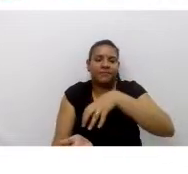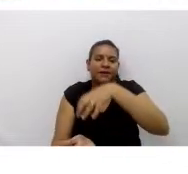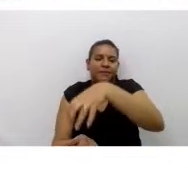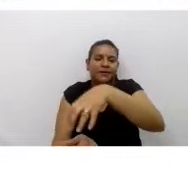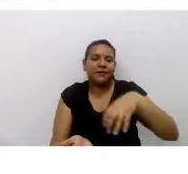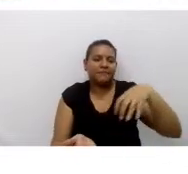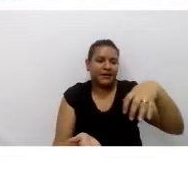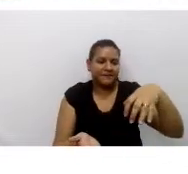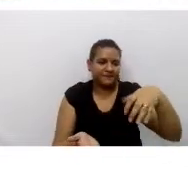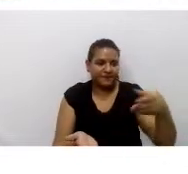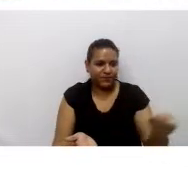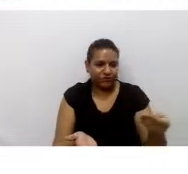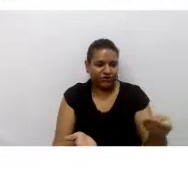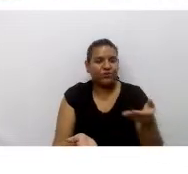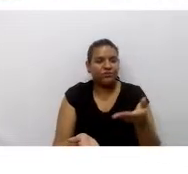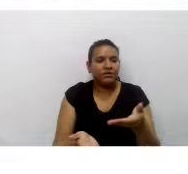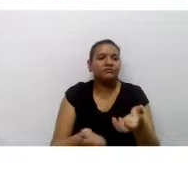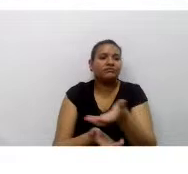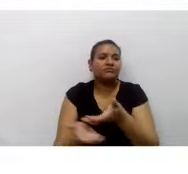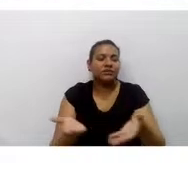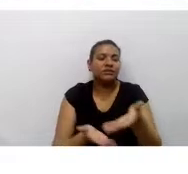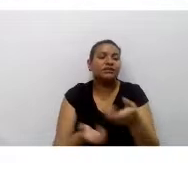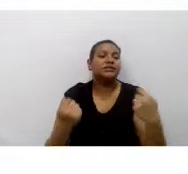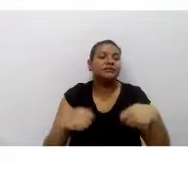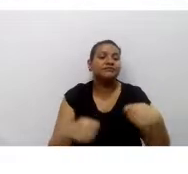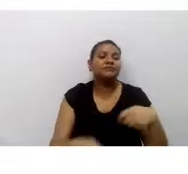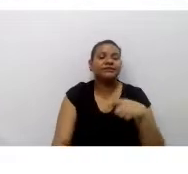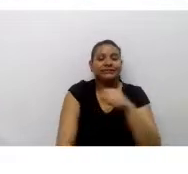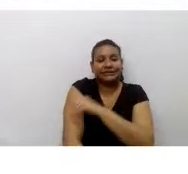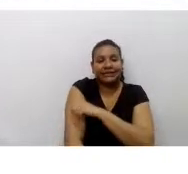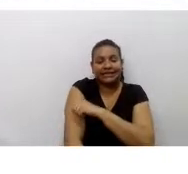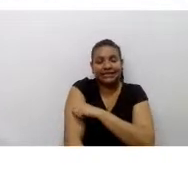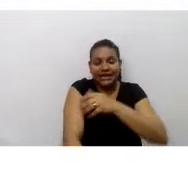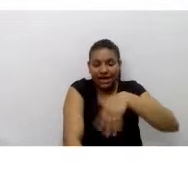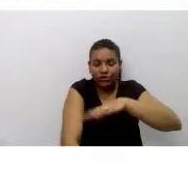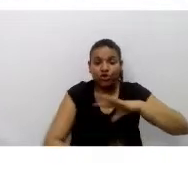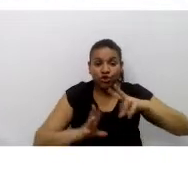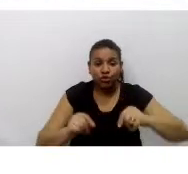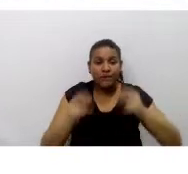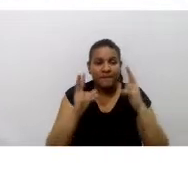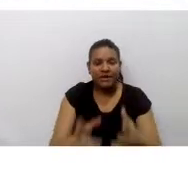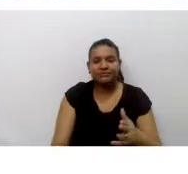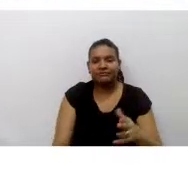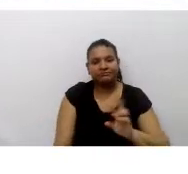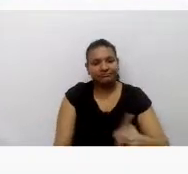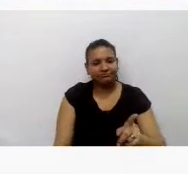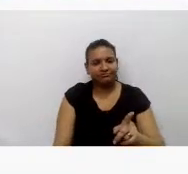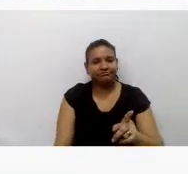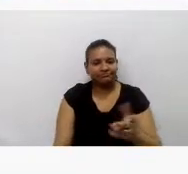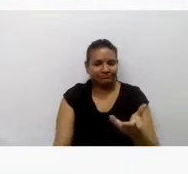interact in the same way in different stations. Something I definitely recommend.